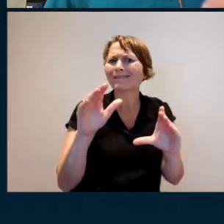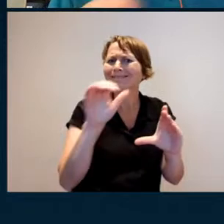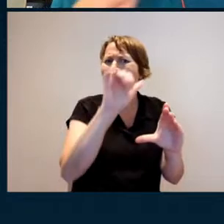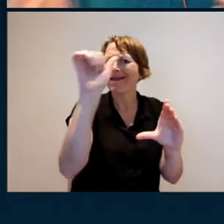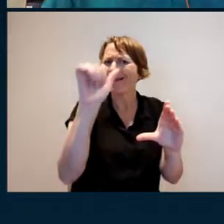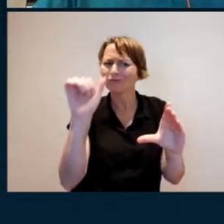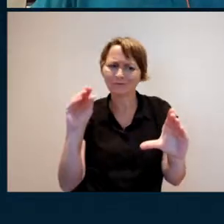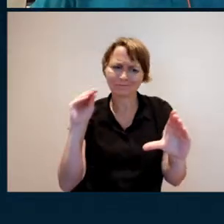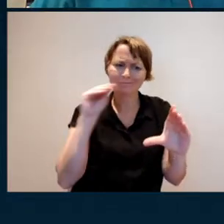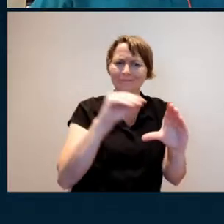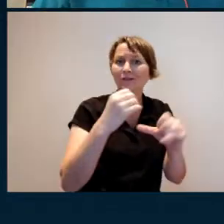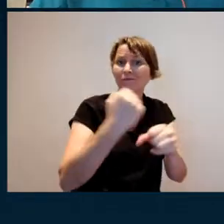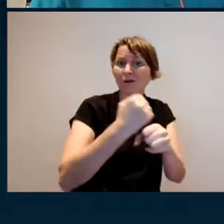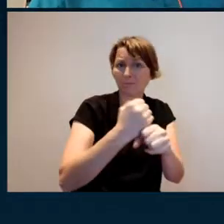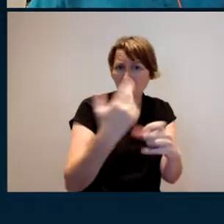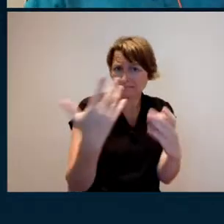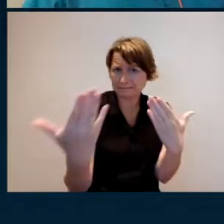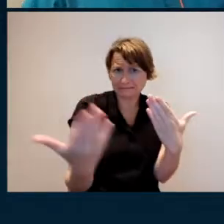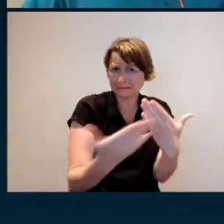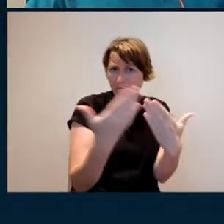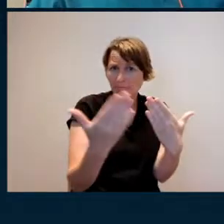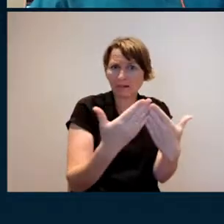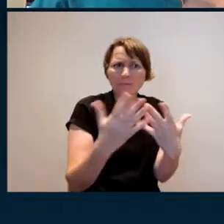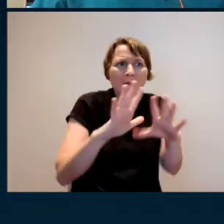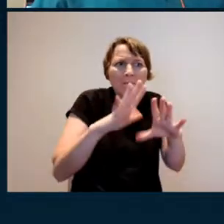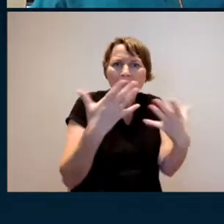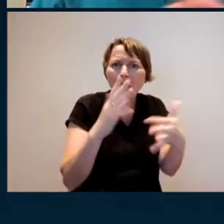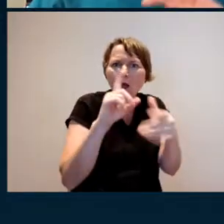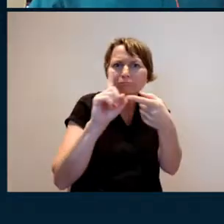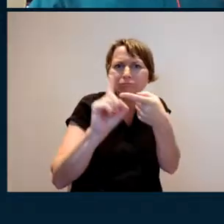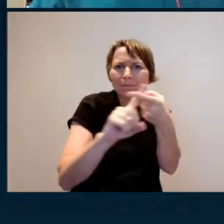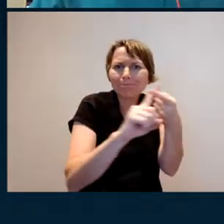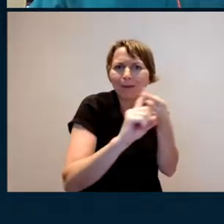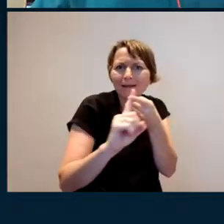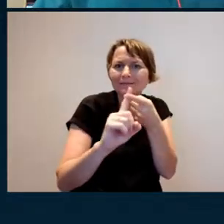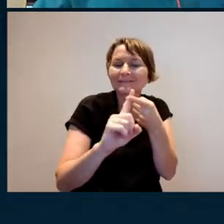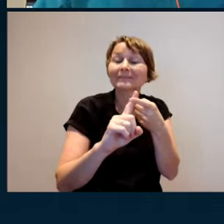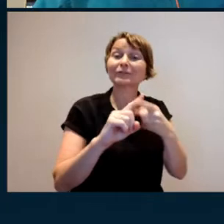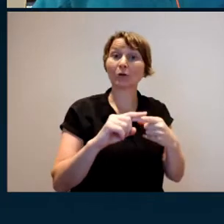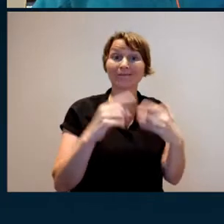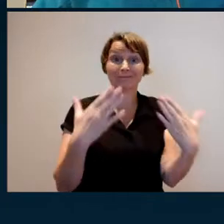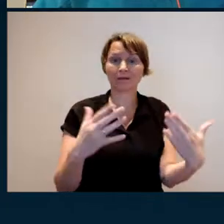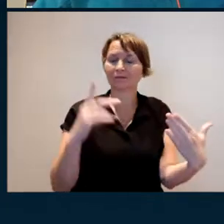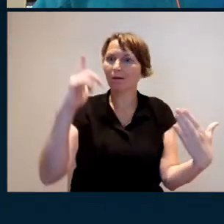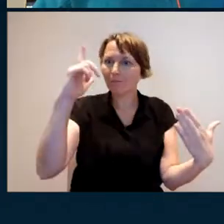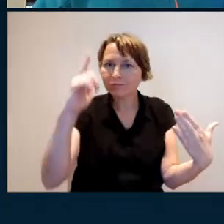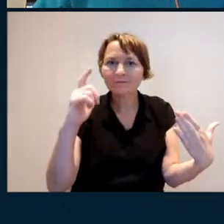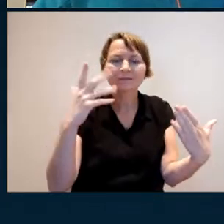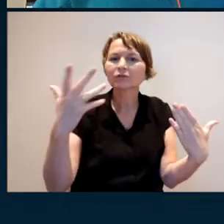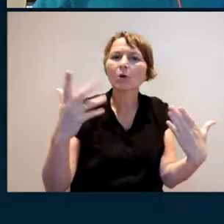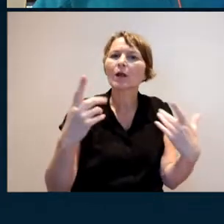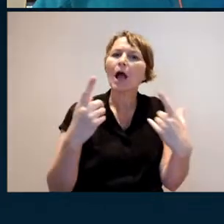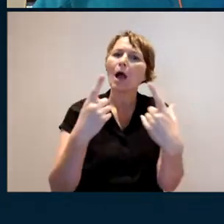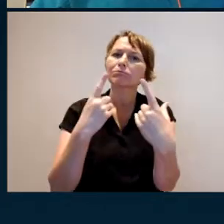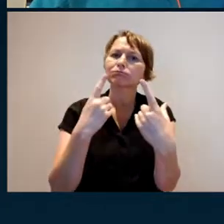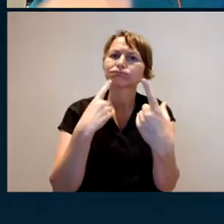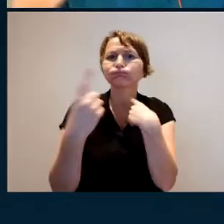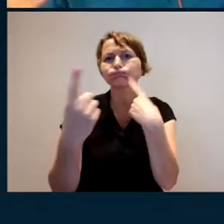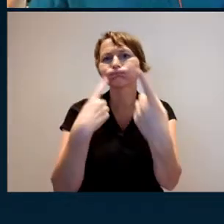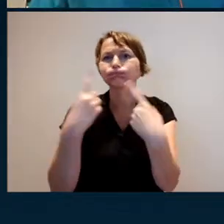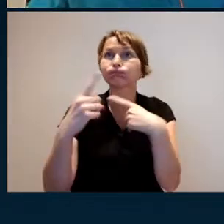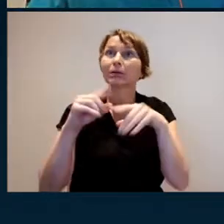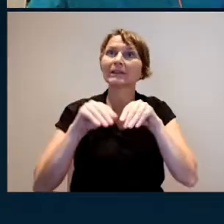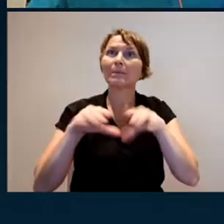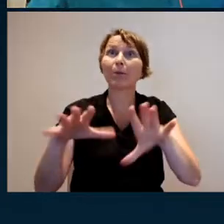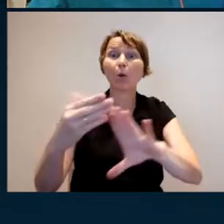then we're dealing with managing those dependencies. So just getting started, not even talking about deploying, can take you a while.